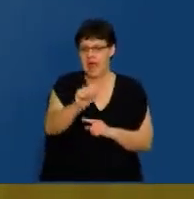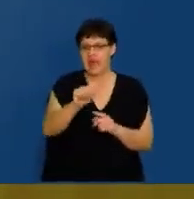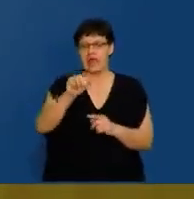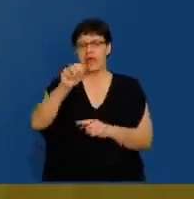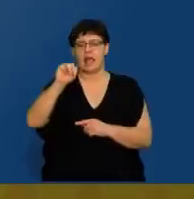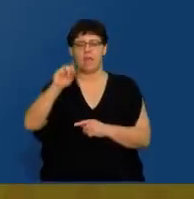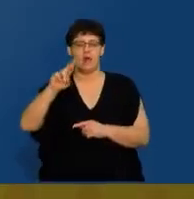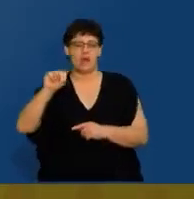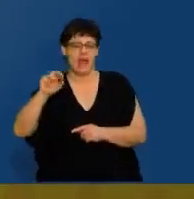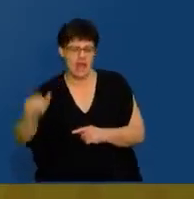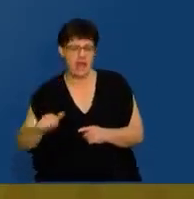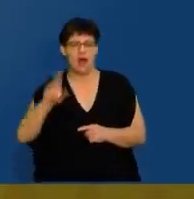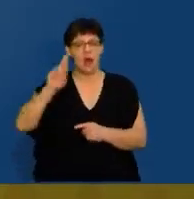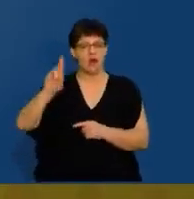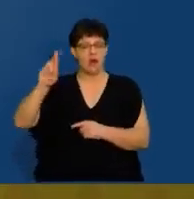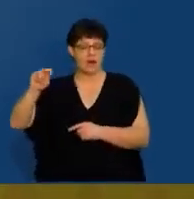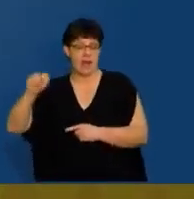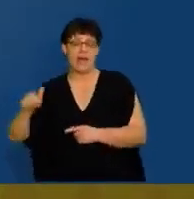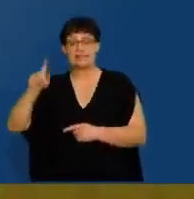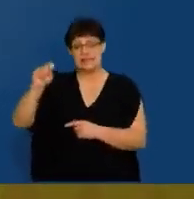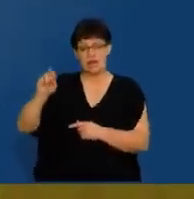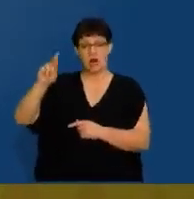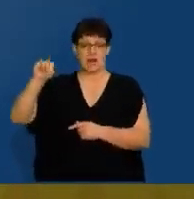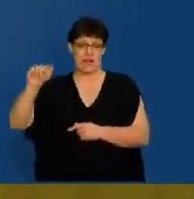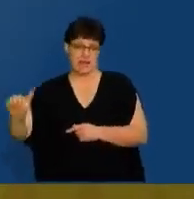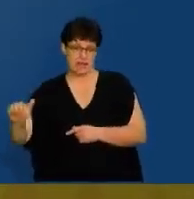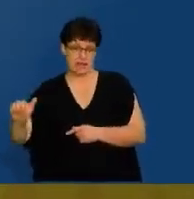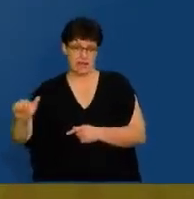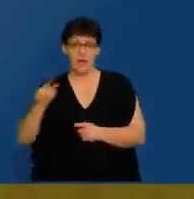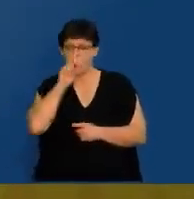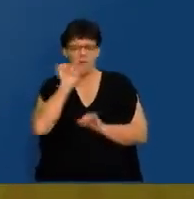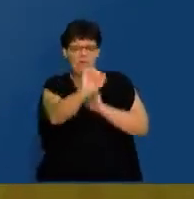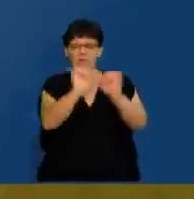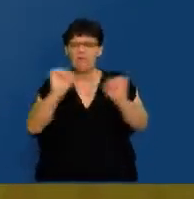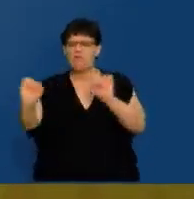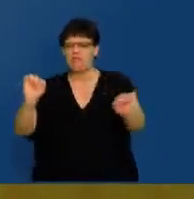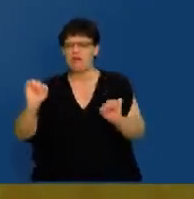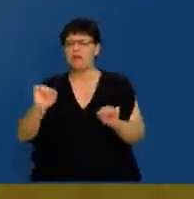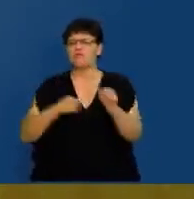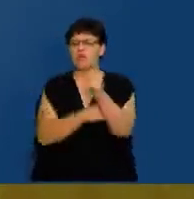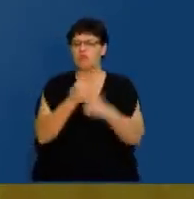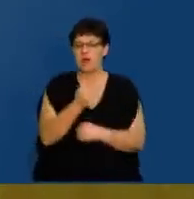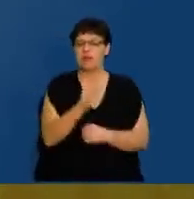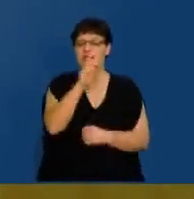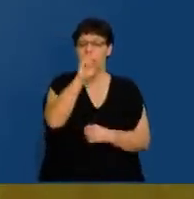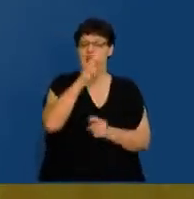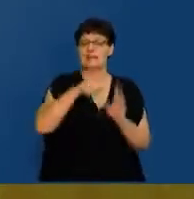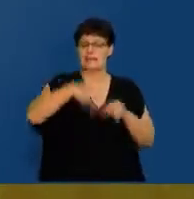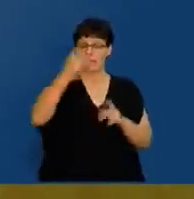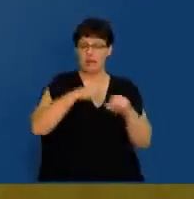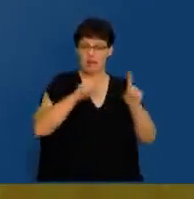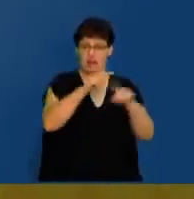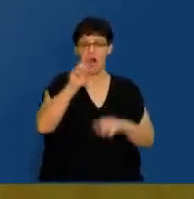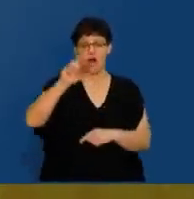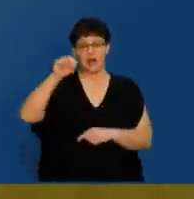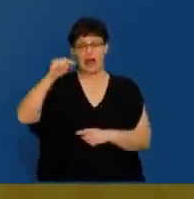mRNA, rRNA, and tRNA. Look at their structures. DNA is double-stranded. RNA